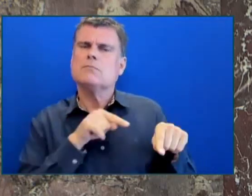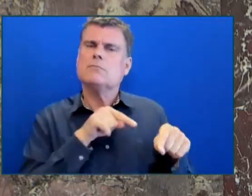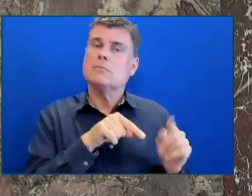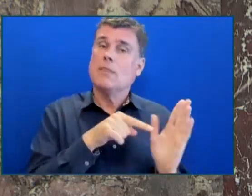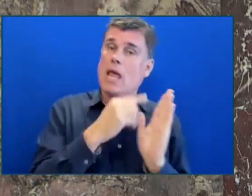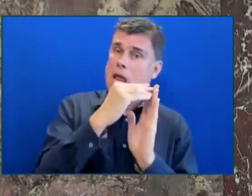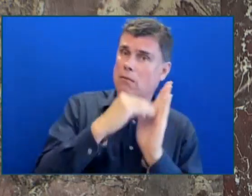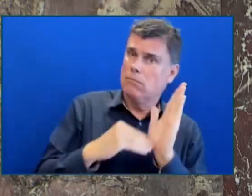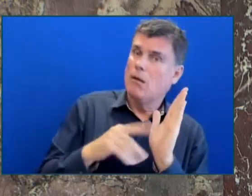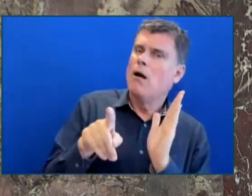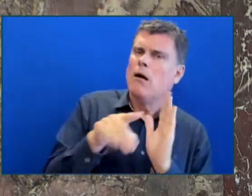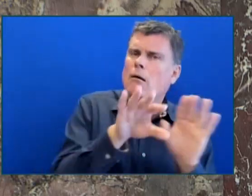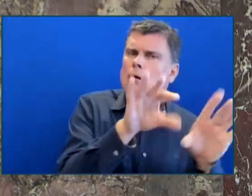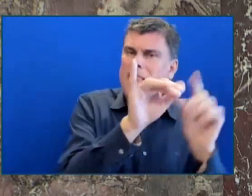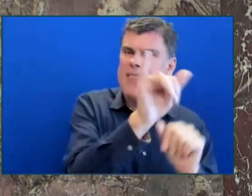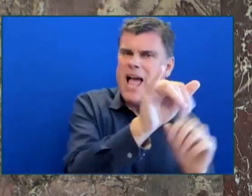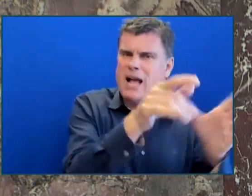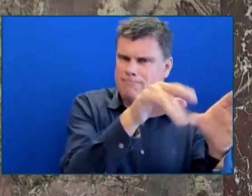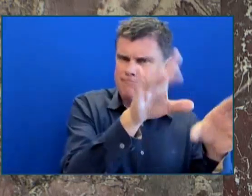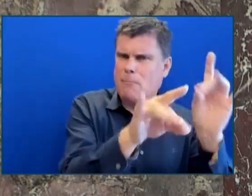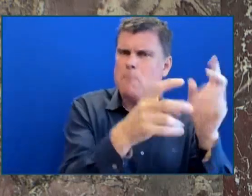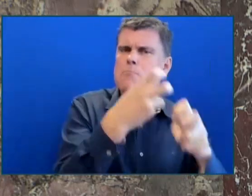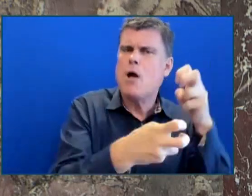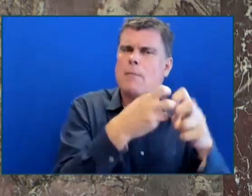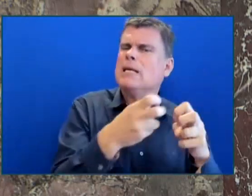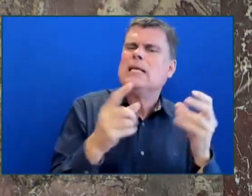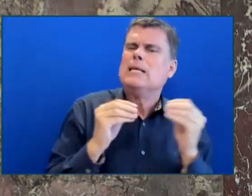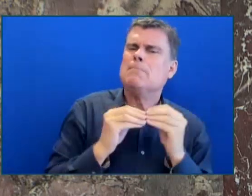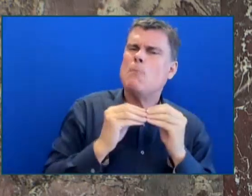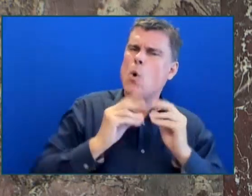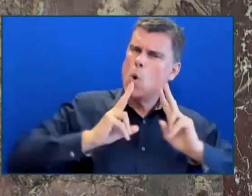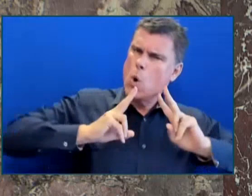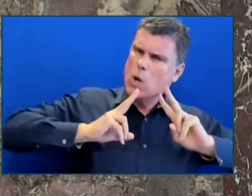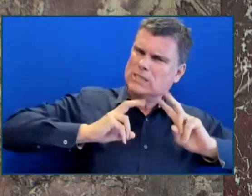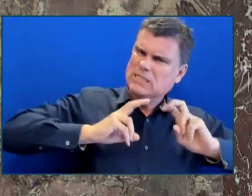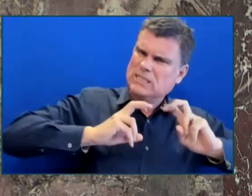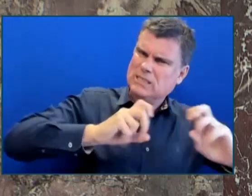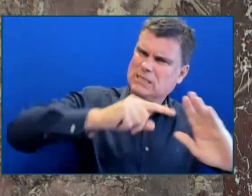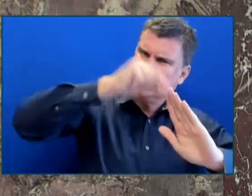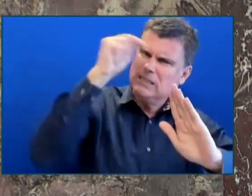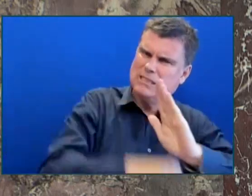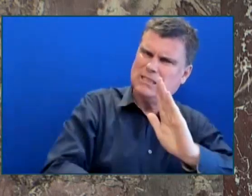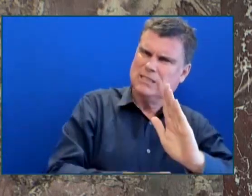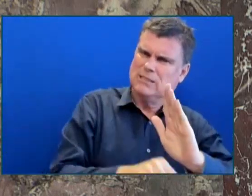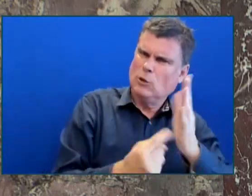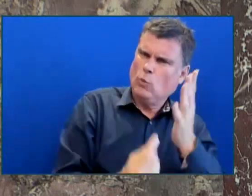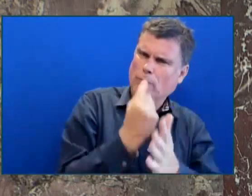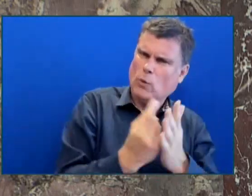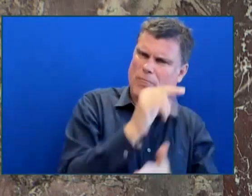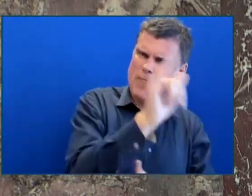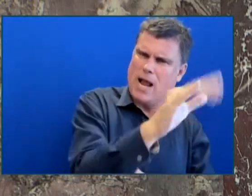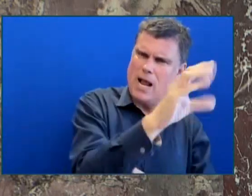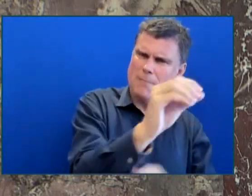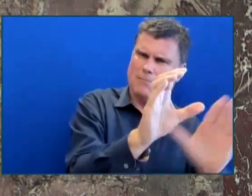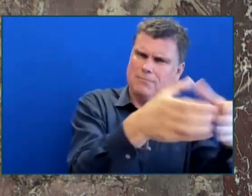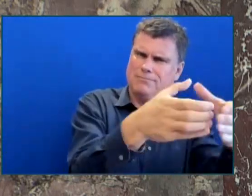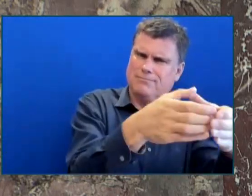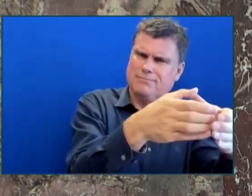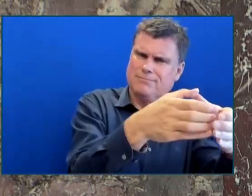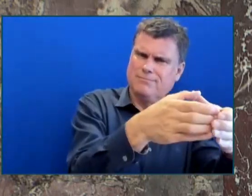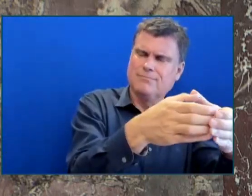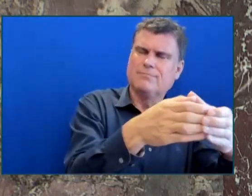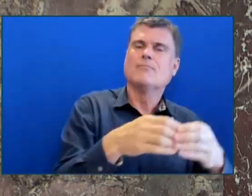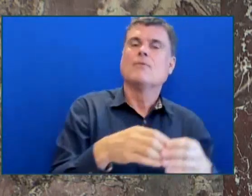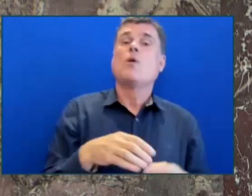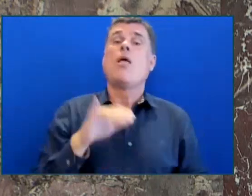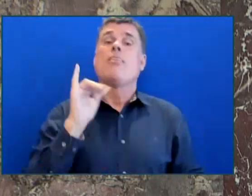continue the work, that they needed the scope in their instructions to be able to continue that work. The Comptroller General retained Ernst & Young to